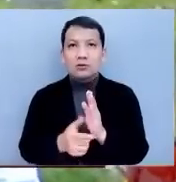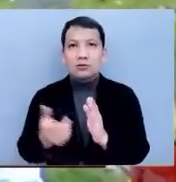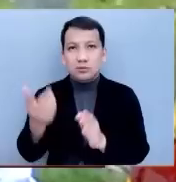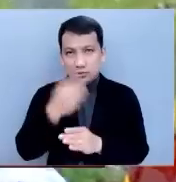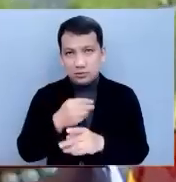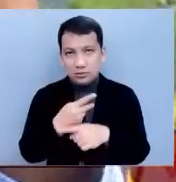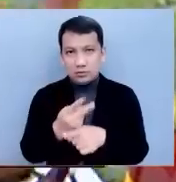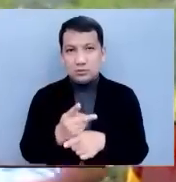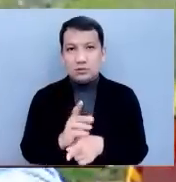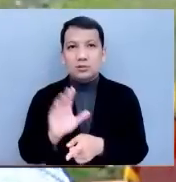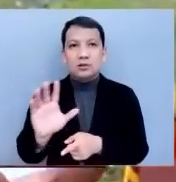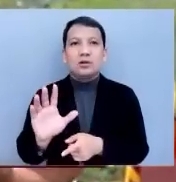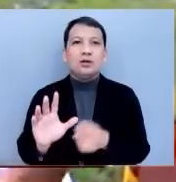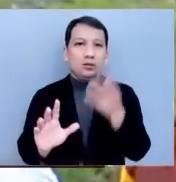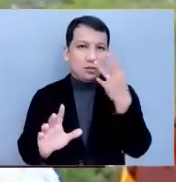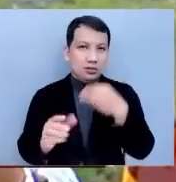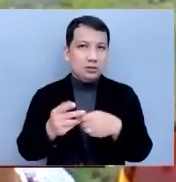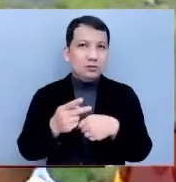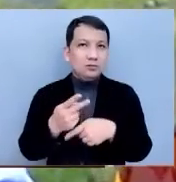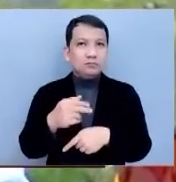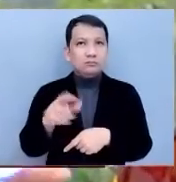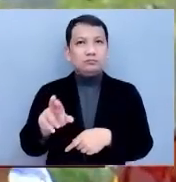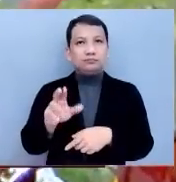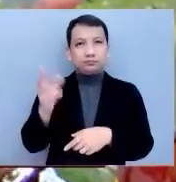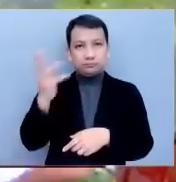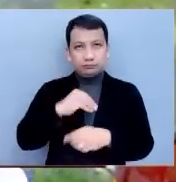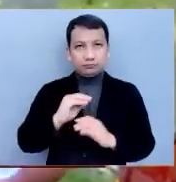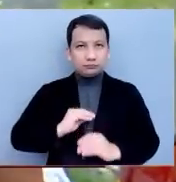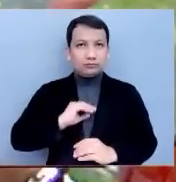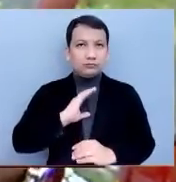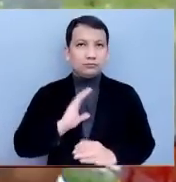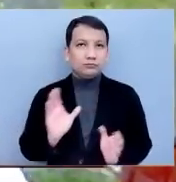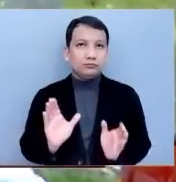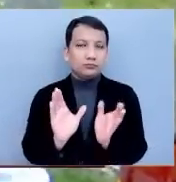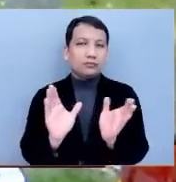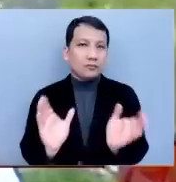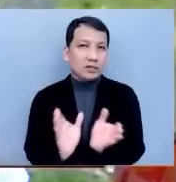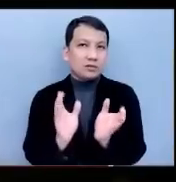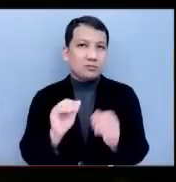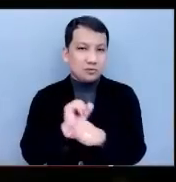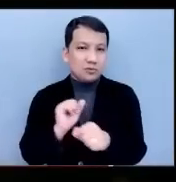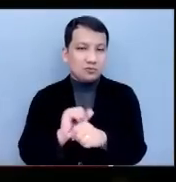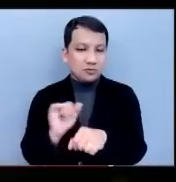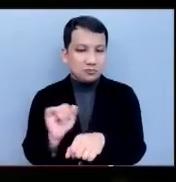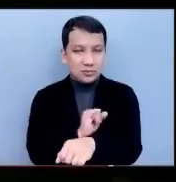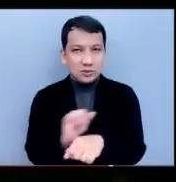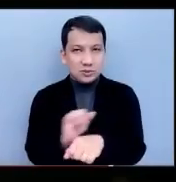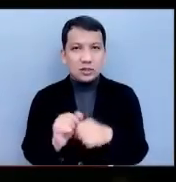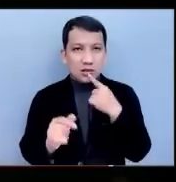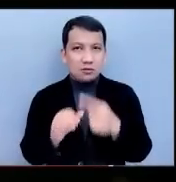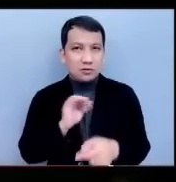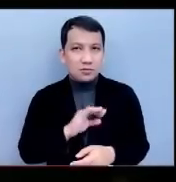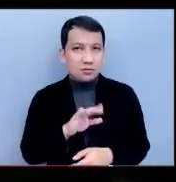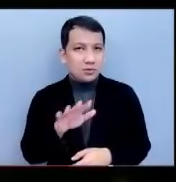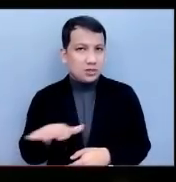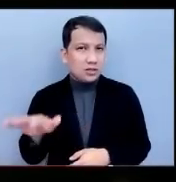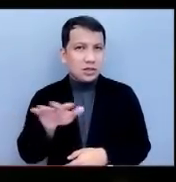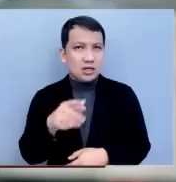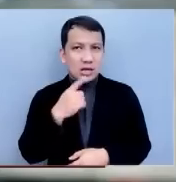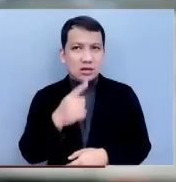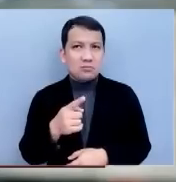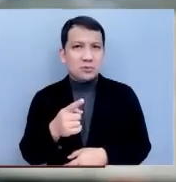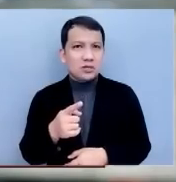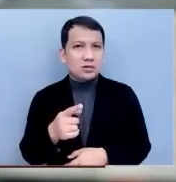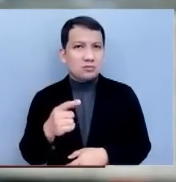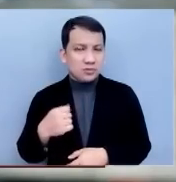yung employees, mas magiging motivated sila to go to work every day. This will benefit not only yung mga employees